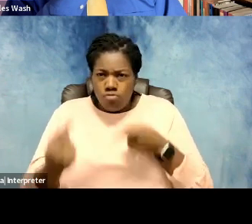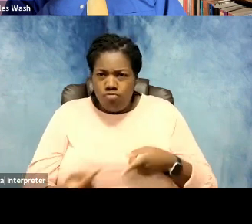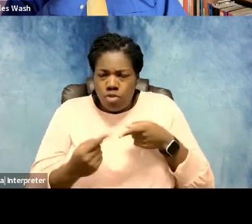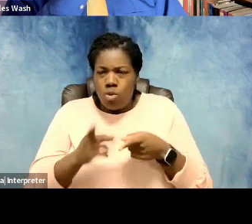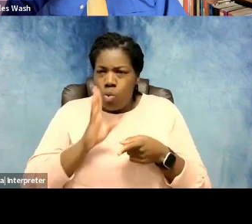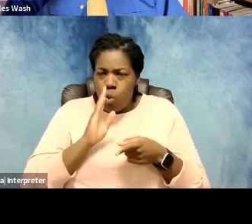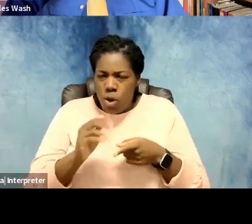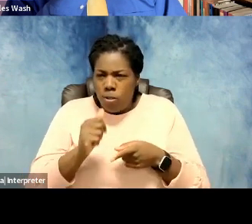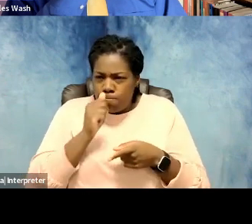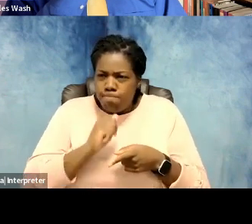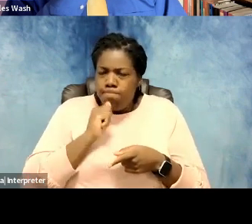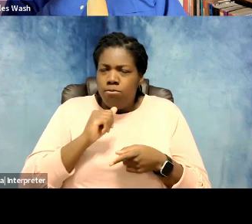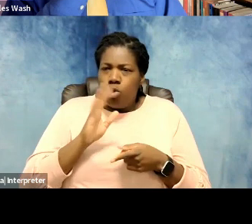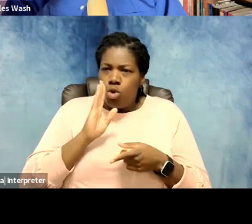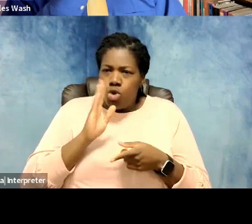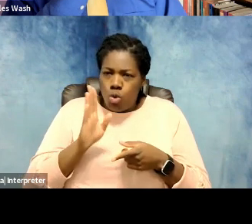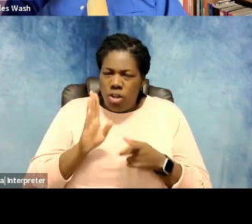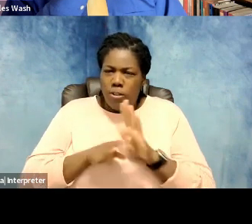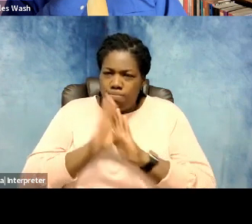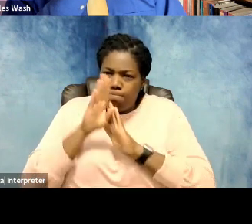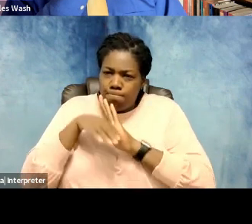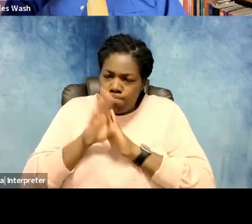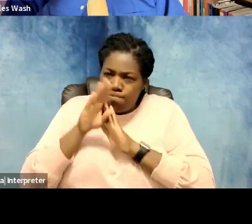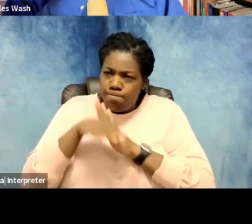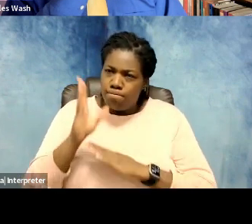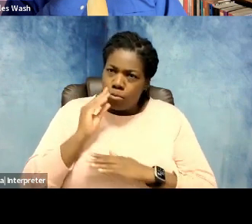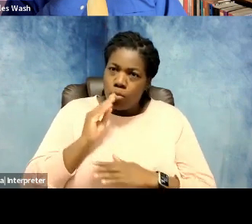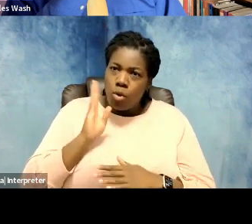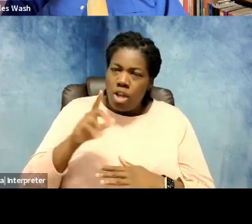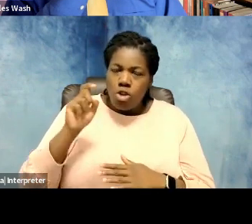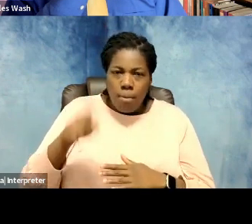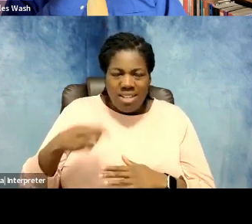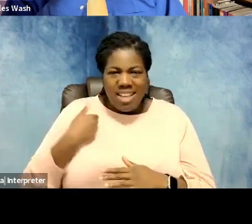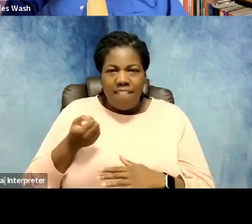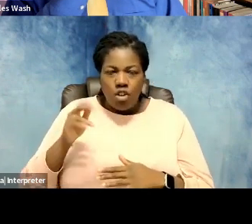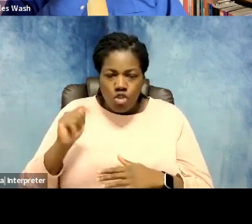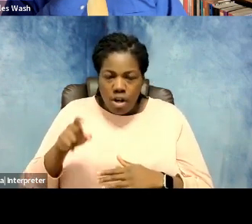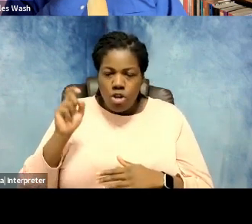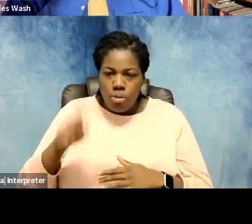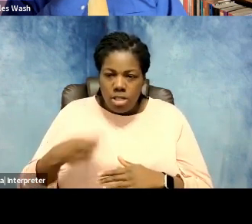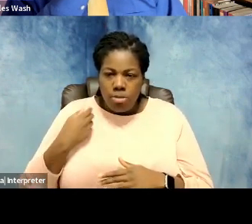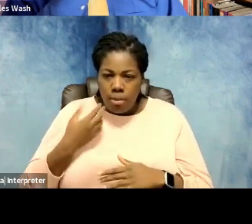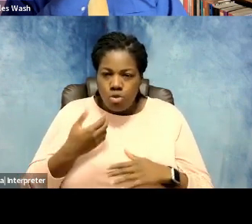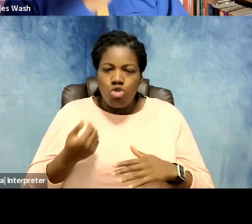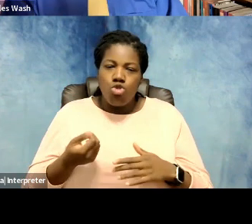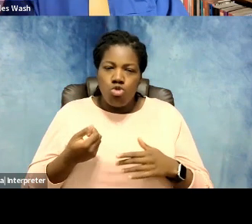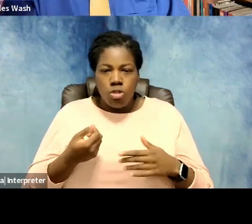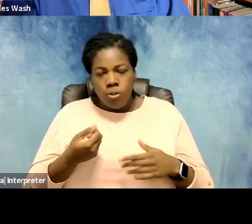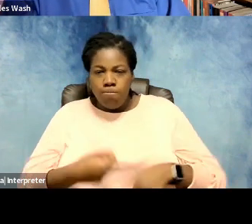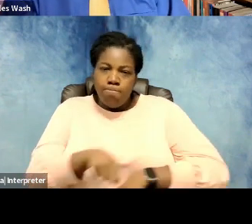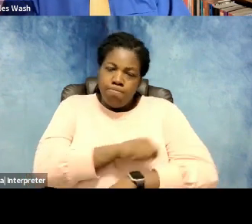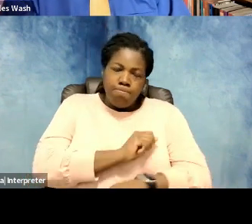You're going to have bumps in the road along your journey, and you got to have grit. You got to be able to pick yourself back up because life is not